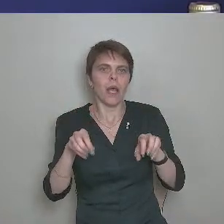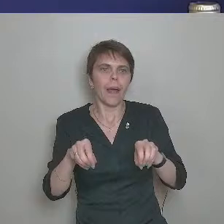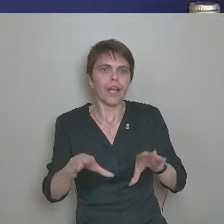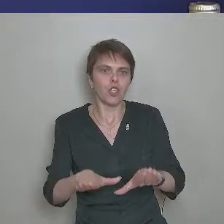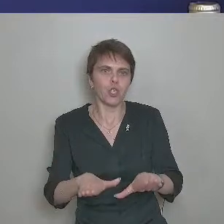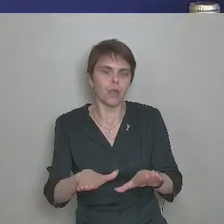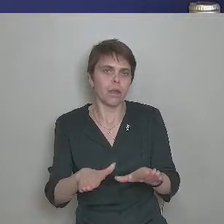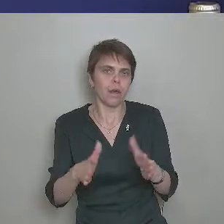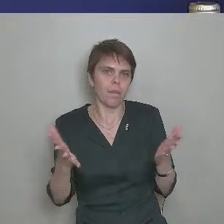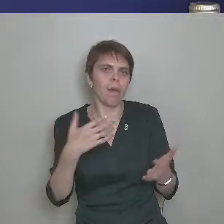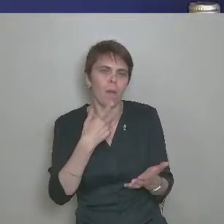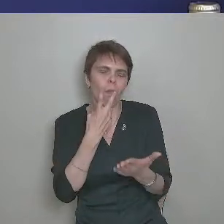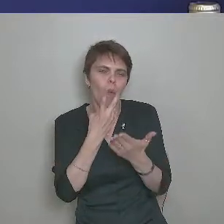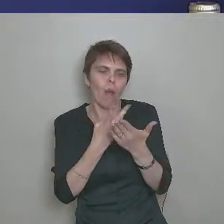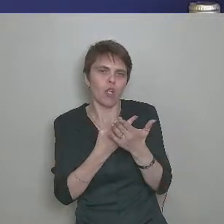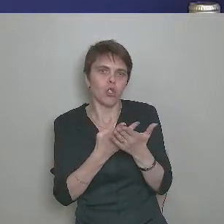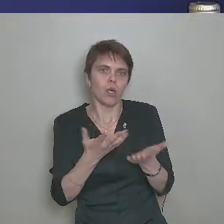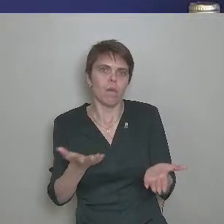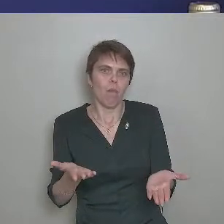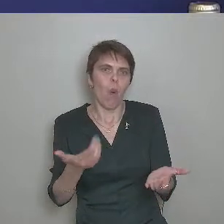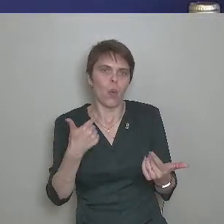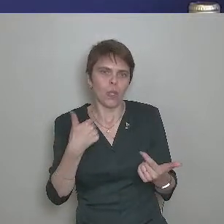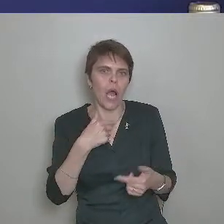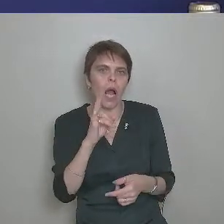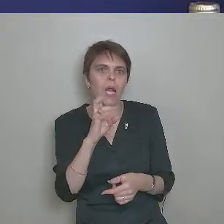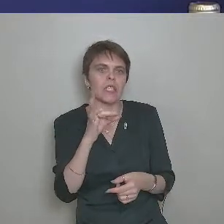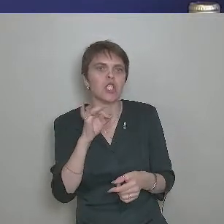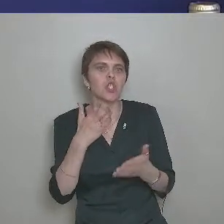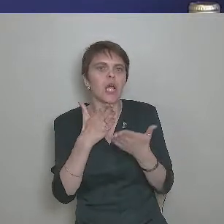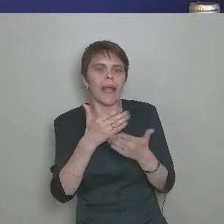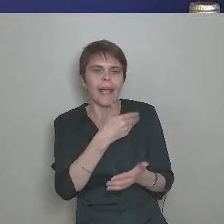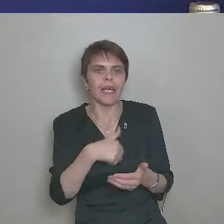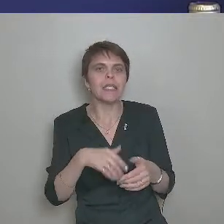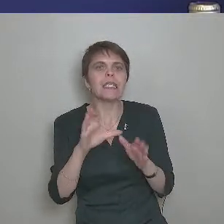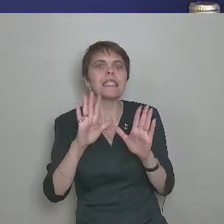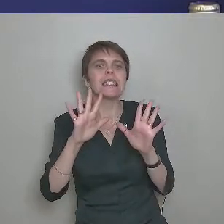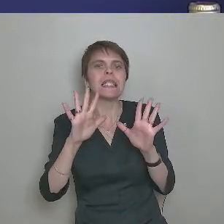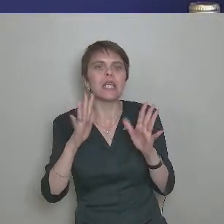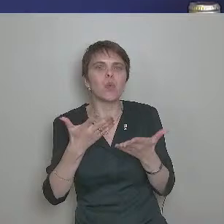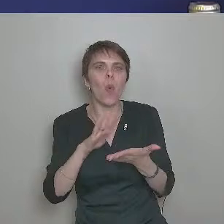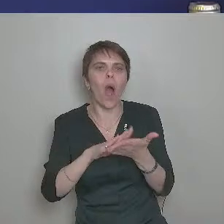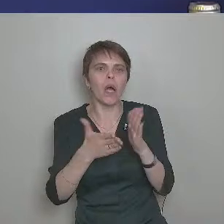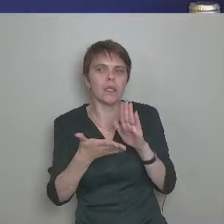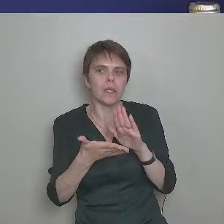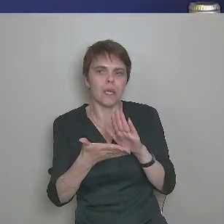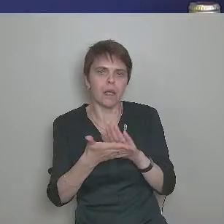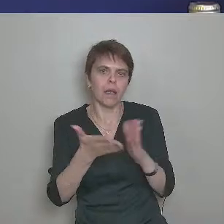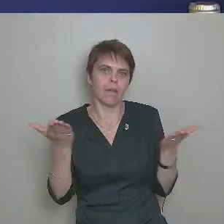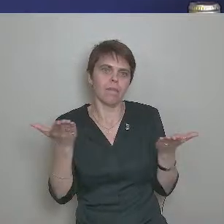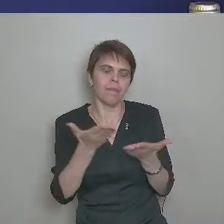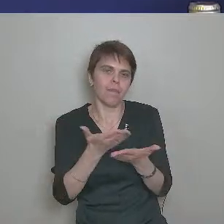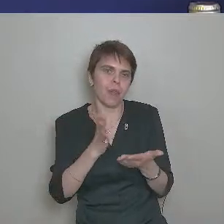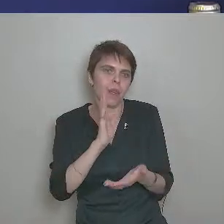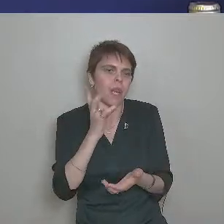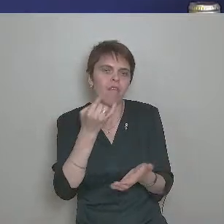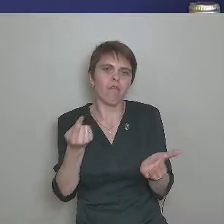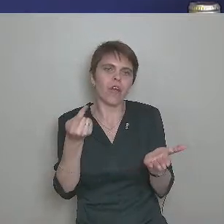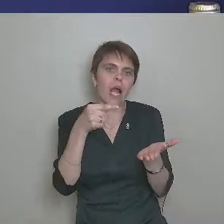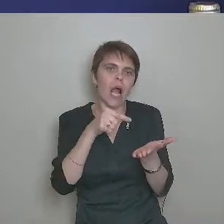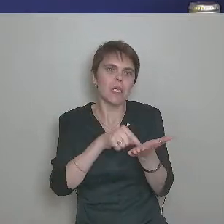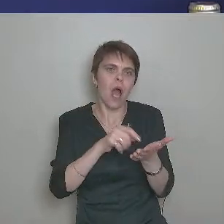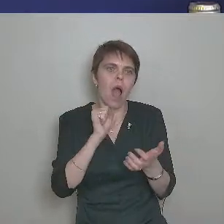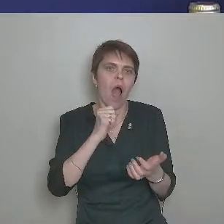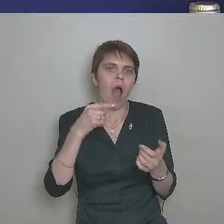it's going to look in practice. We have a typical situation for local elections and for national elections